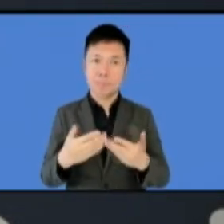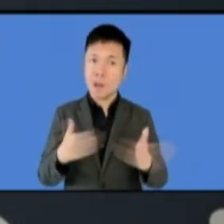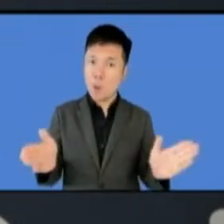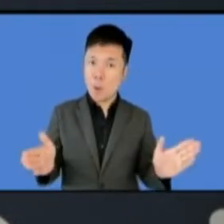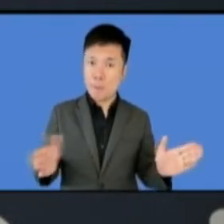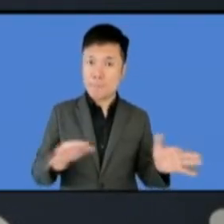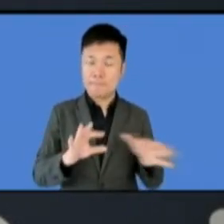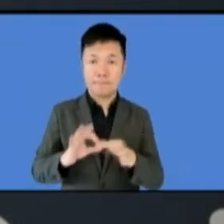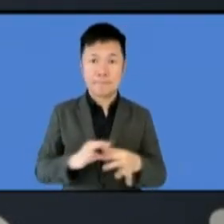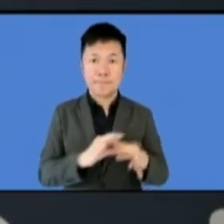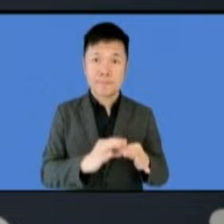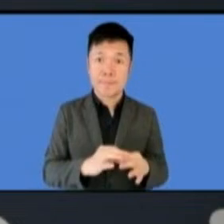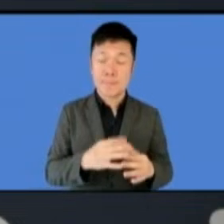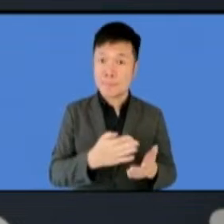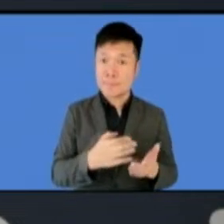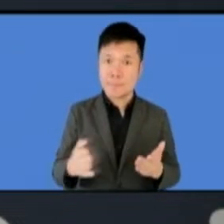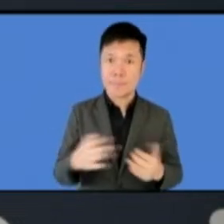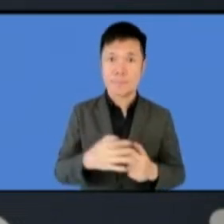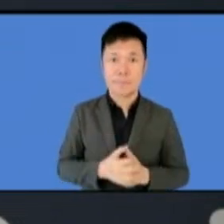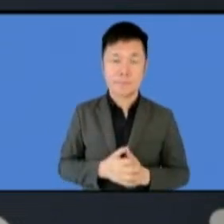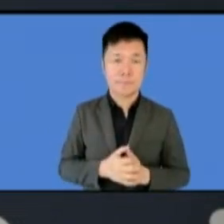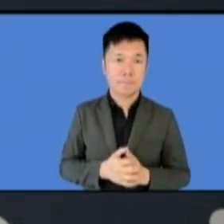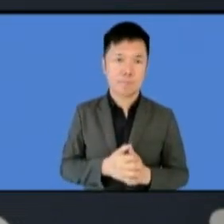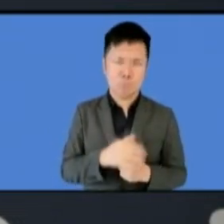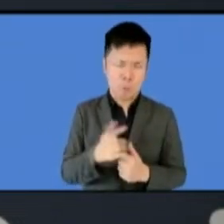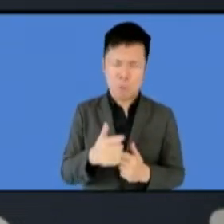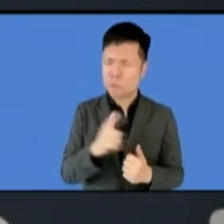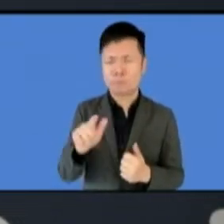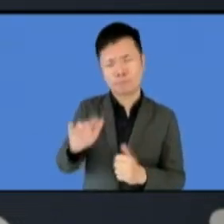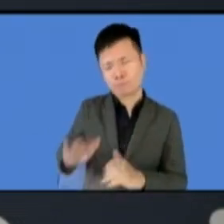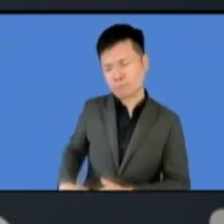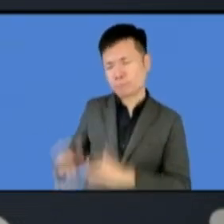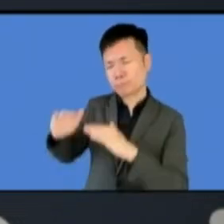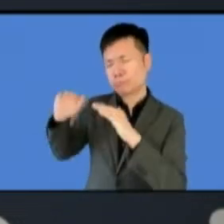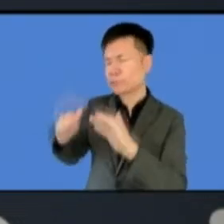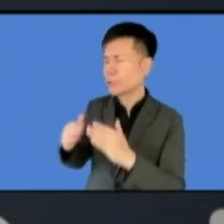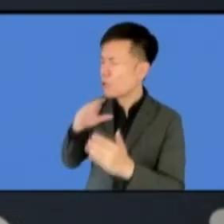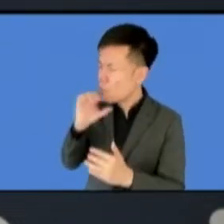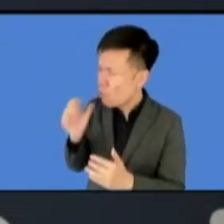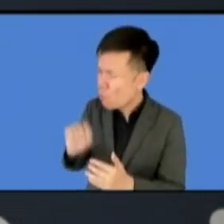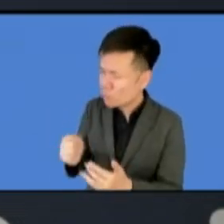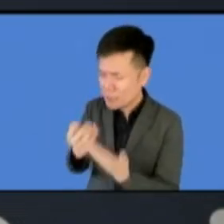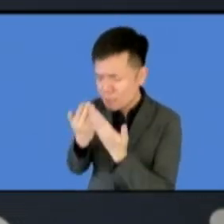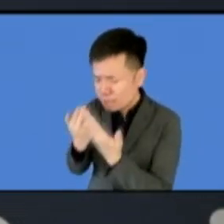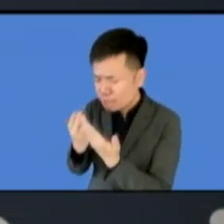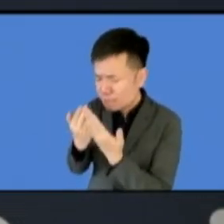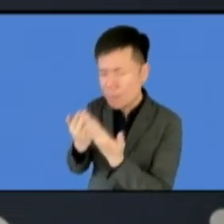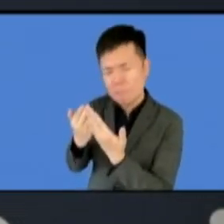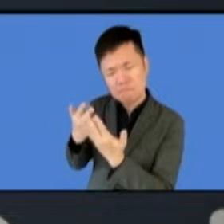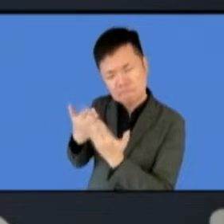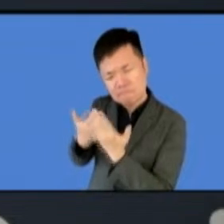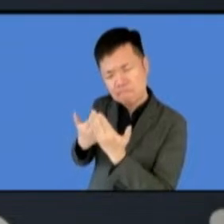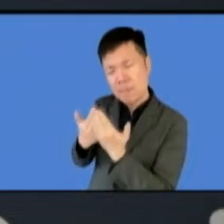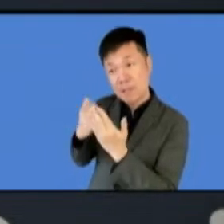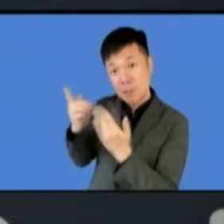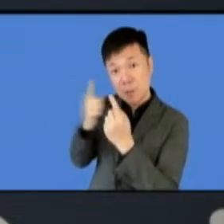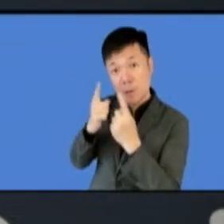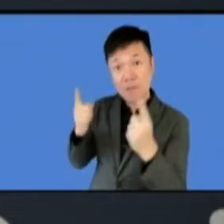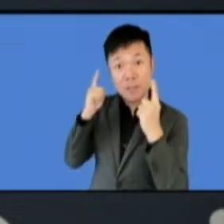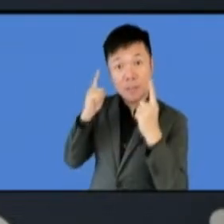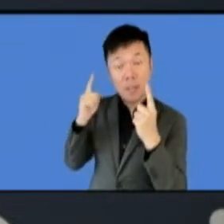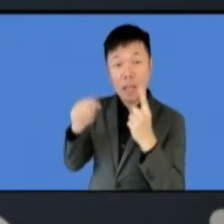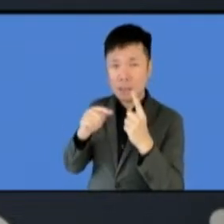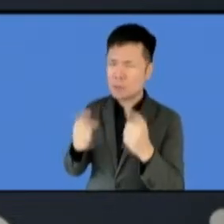the lifelong learning and health and well-being is very connected. And then both of them, if you think of it, is deep-rooted in social connections